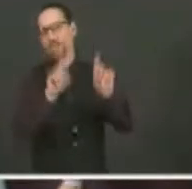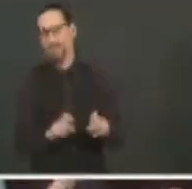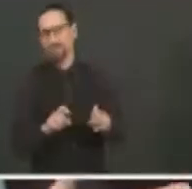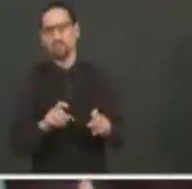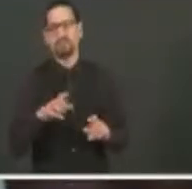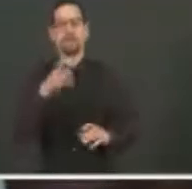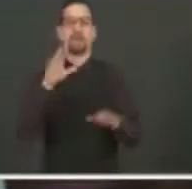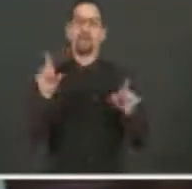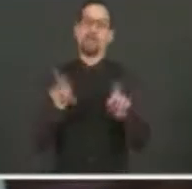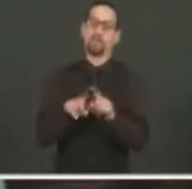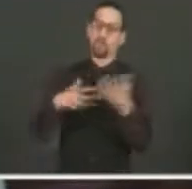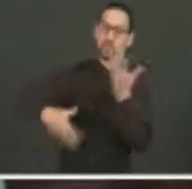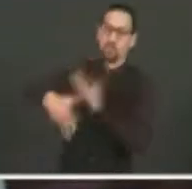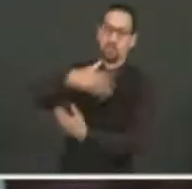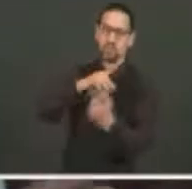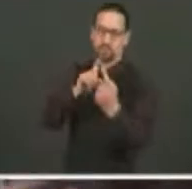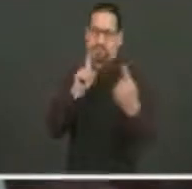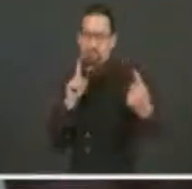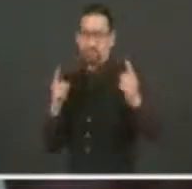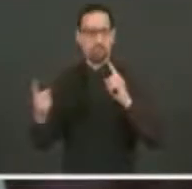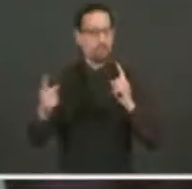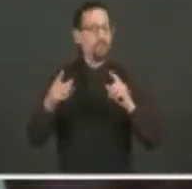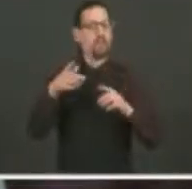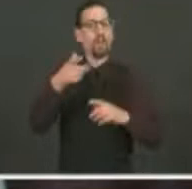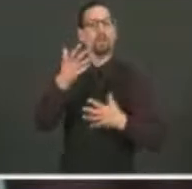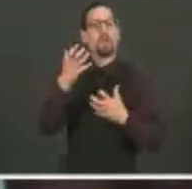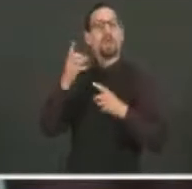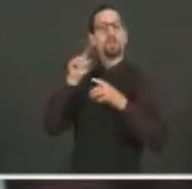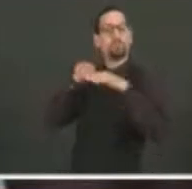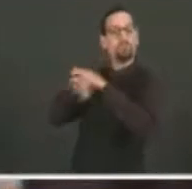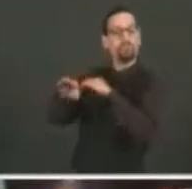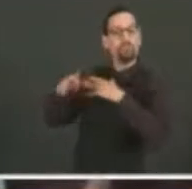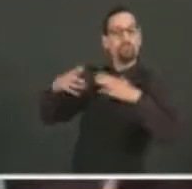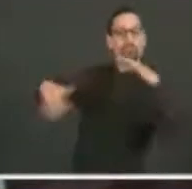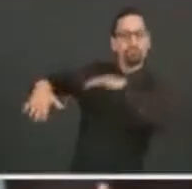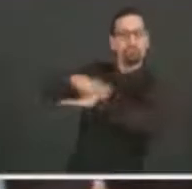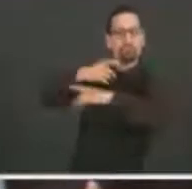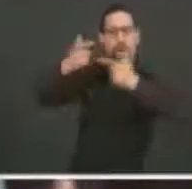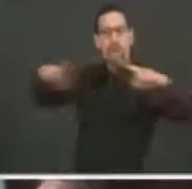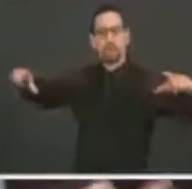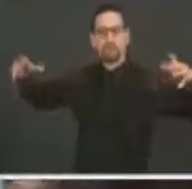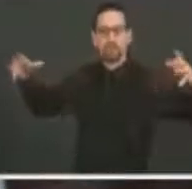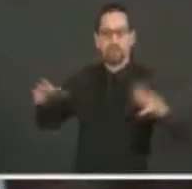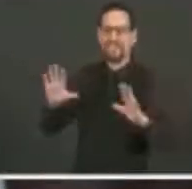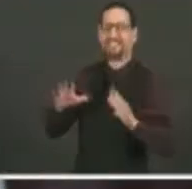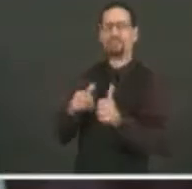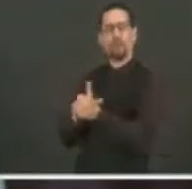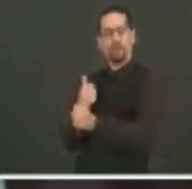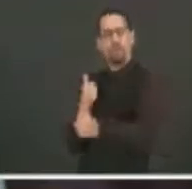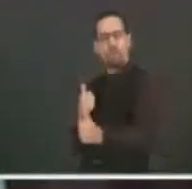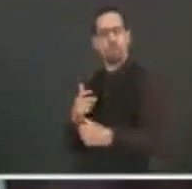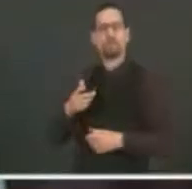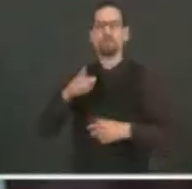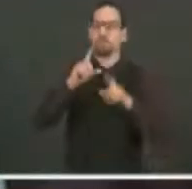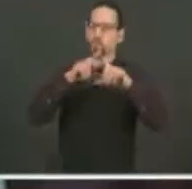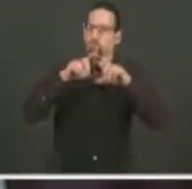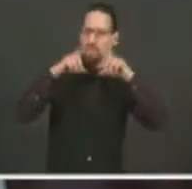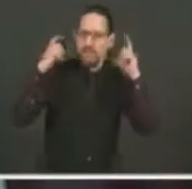big crowds, wear our masks. If we don't all do that even more, then when we reopen the economy, we are going to get into